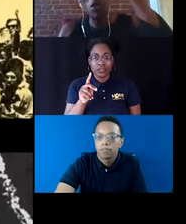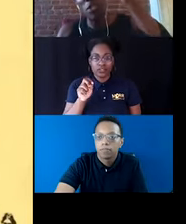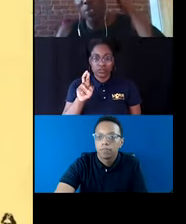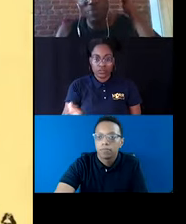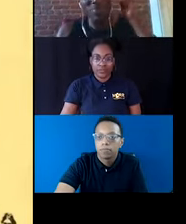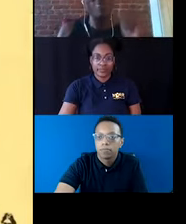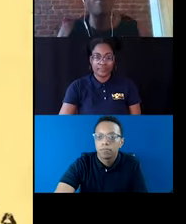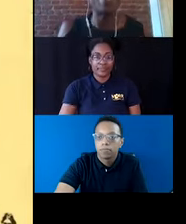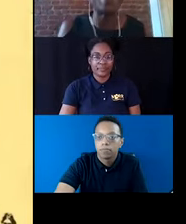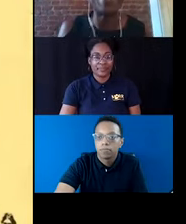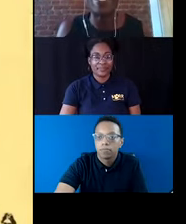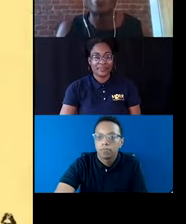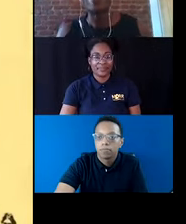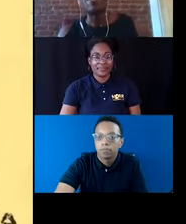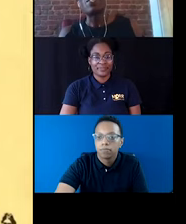Bonus.